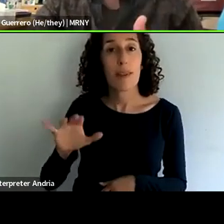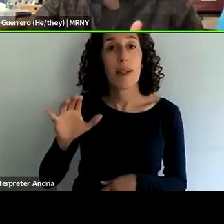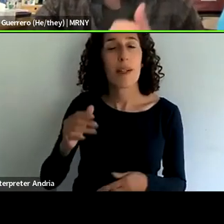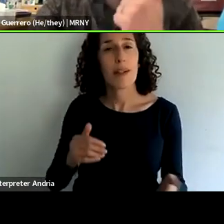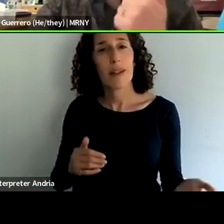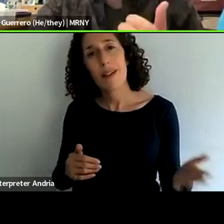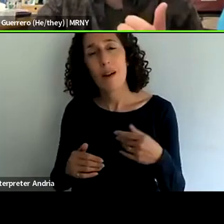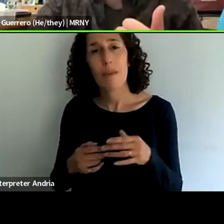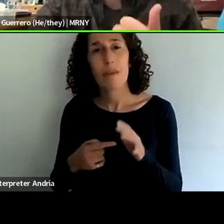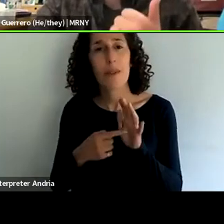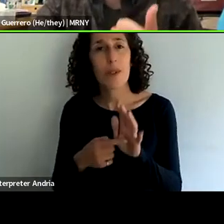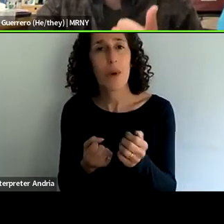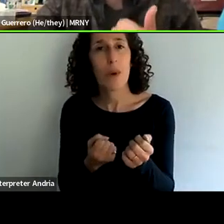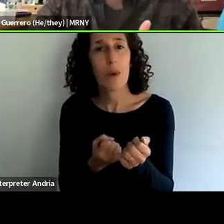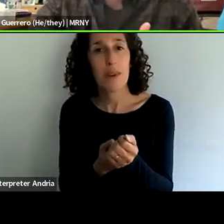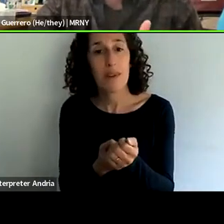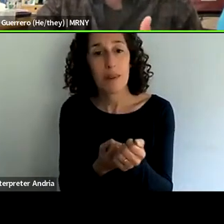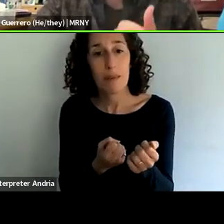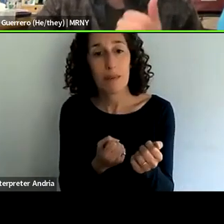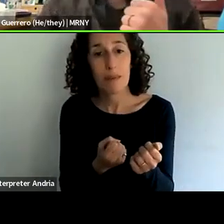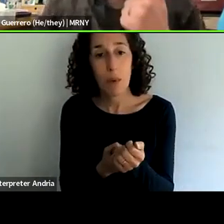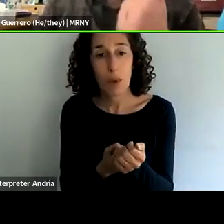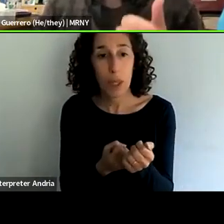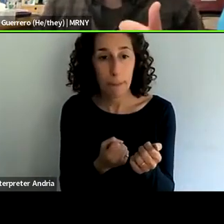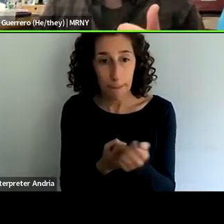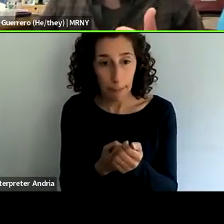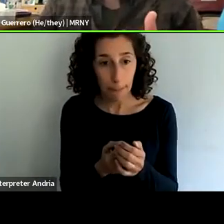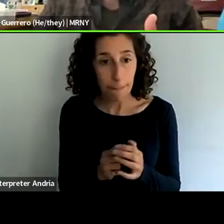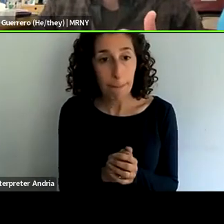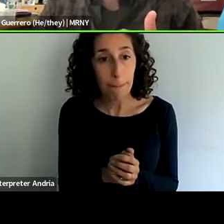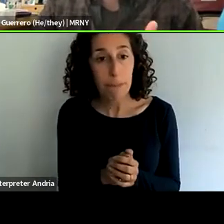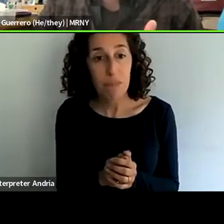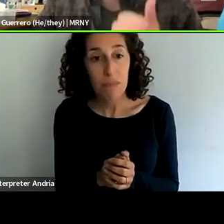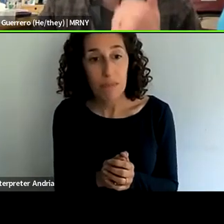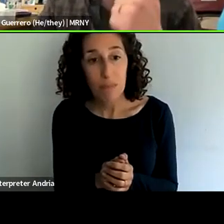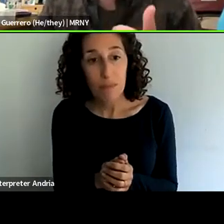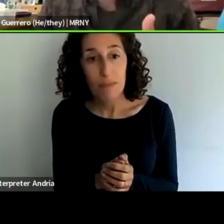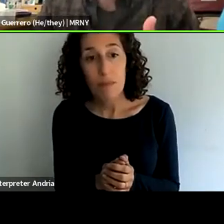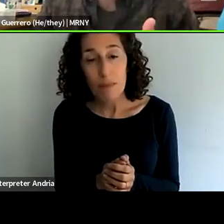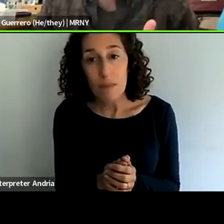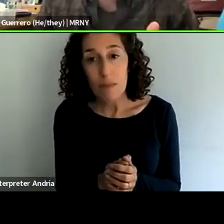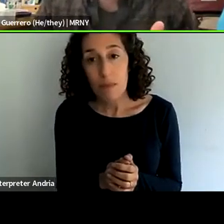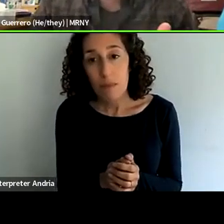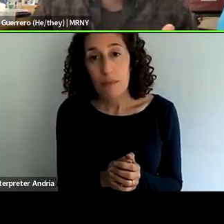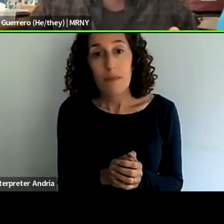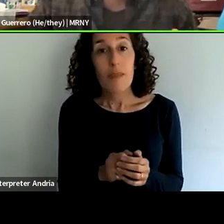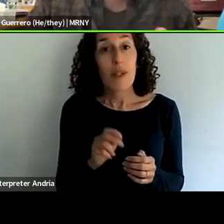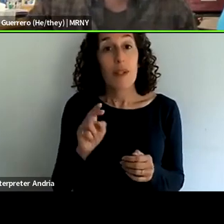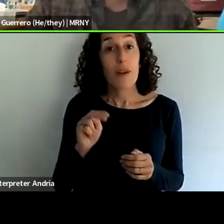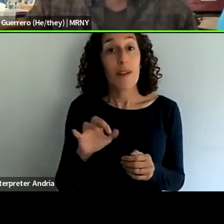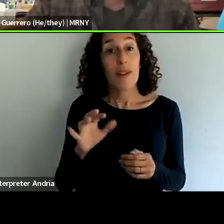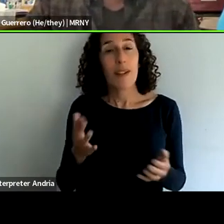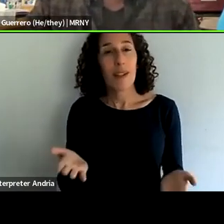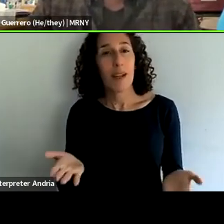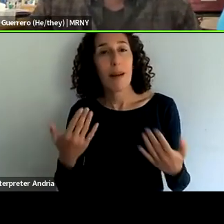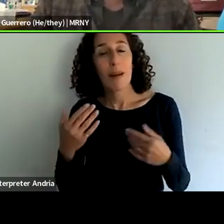show support, and I let them share more about that. But for everyone who's in New York City, come out and join